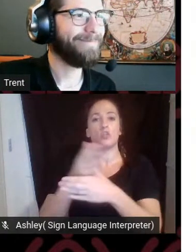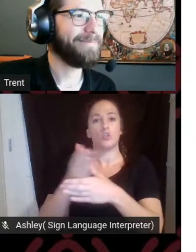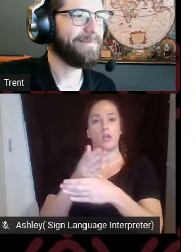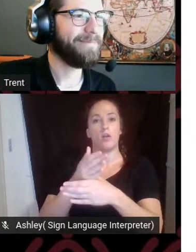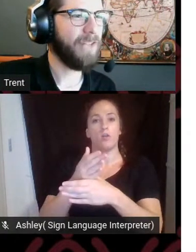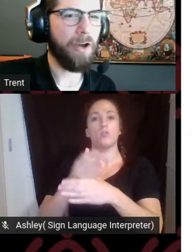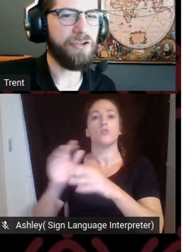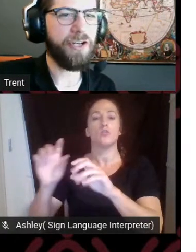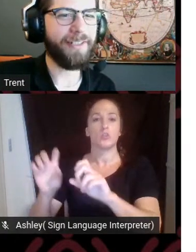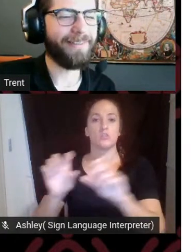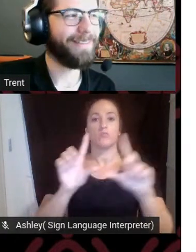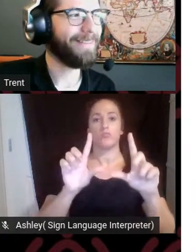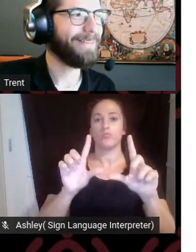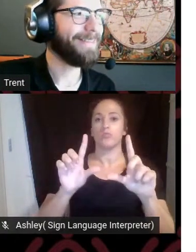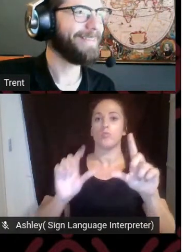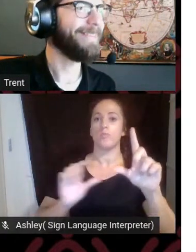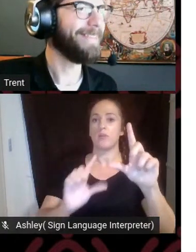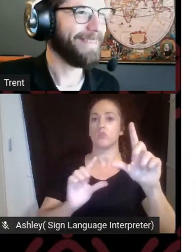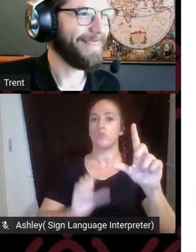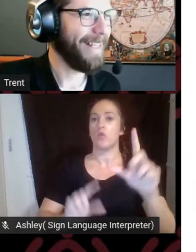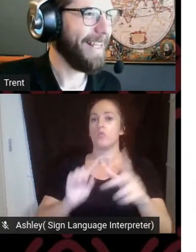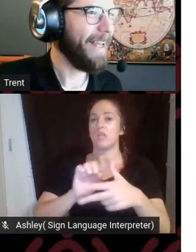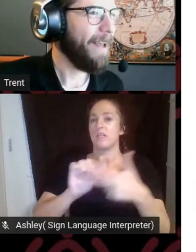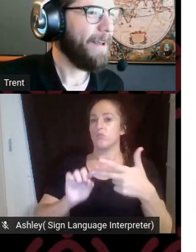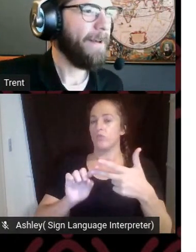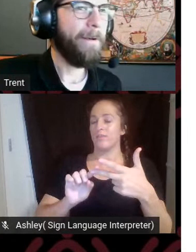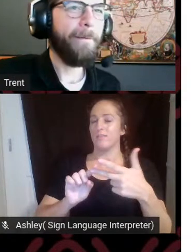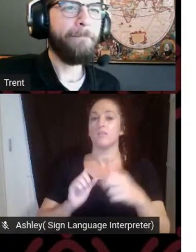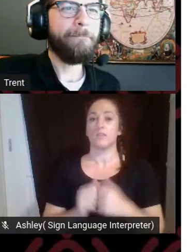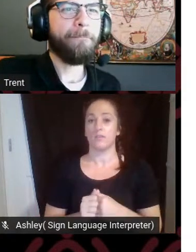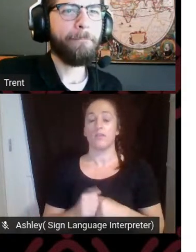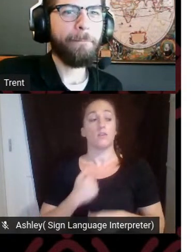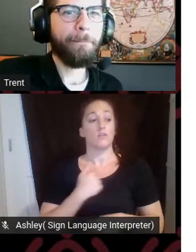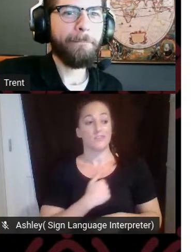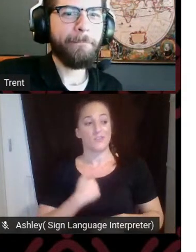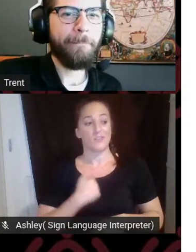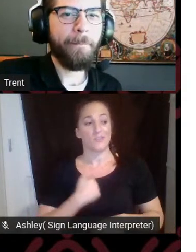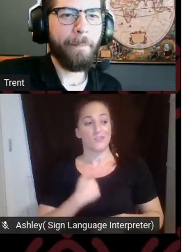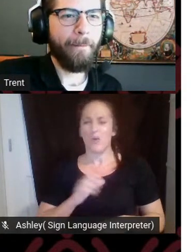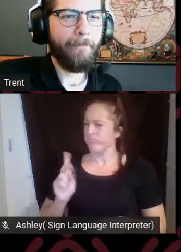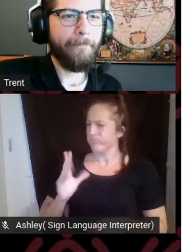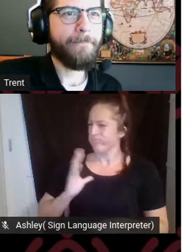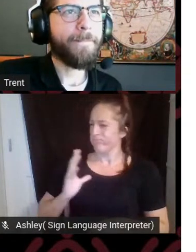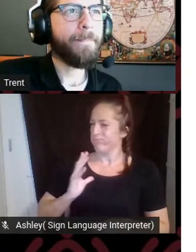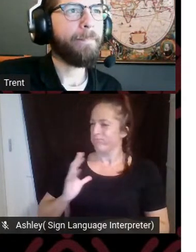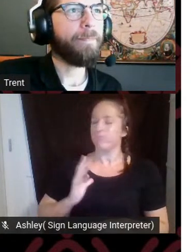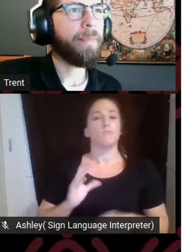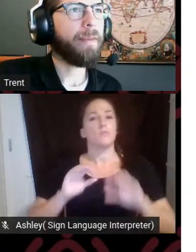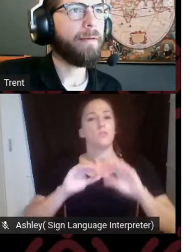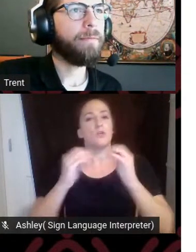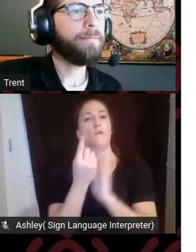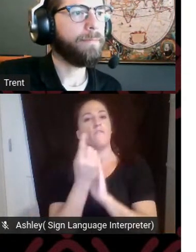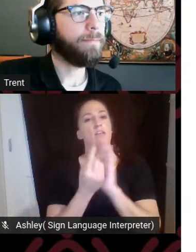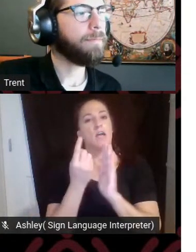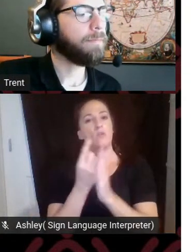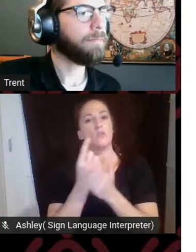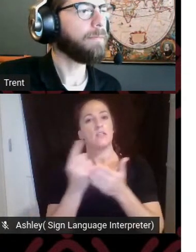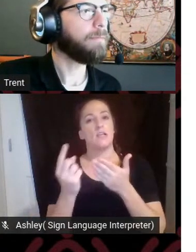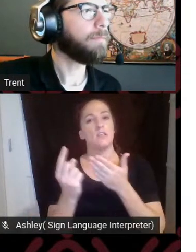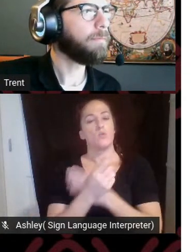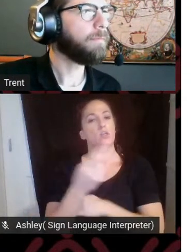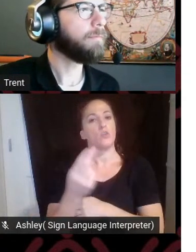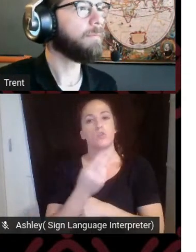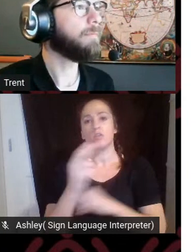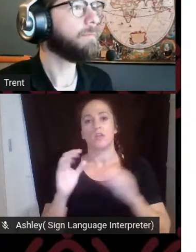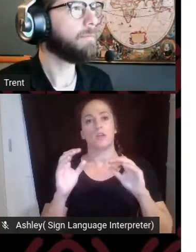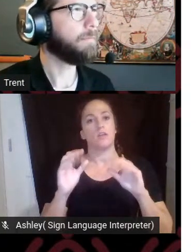Sorry about that. I clicked. No, you're good. So we do have our upcoming office hours next Thursday. We're not having office